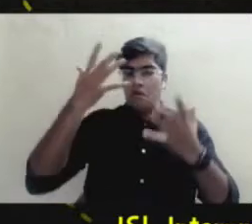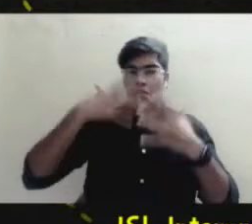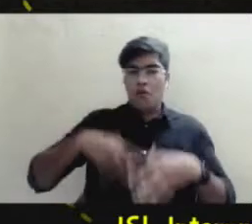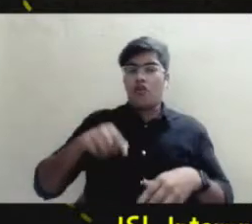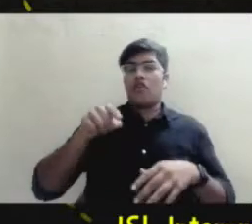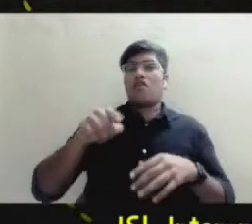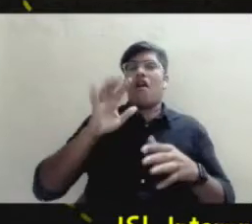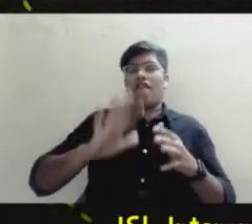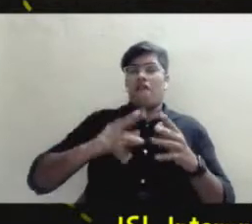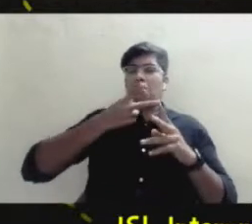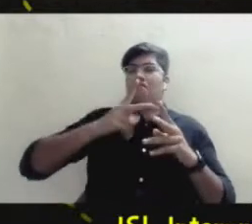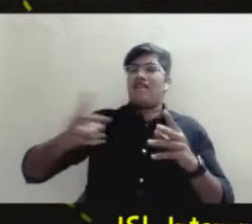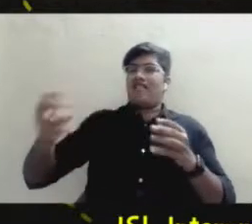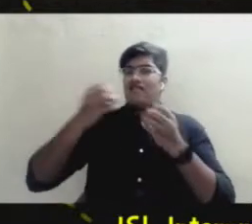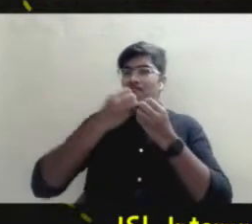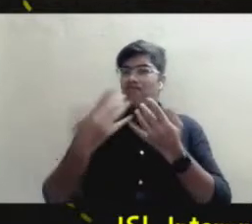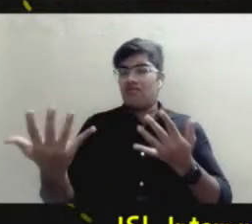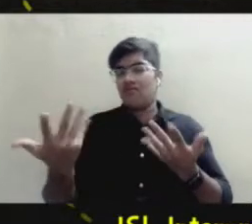in fact, now that